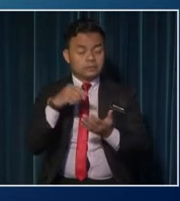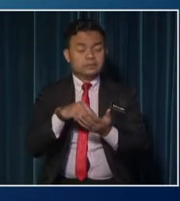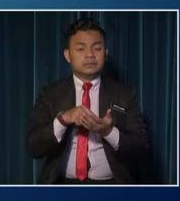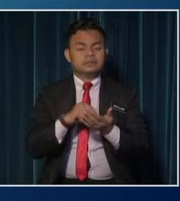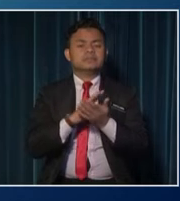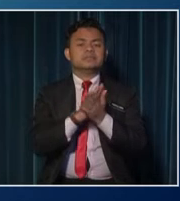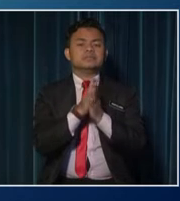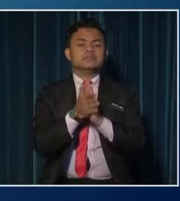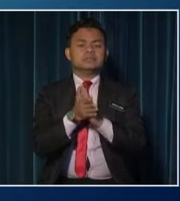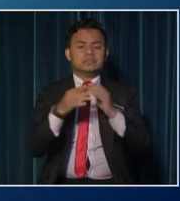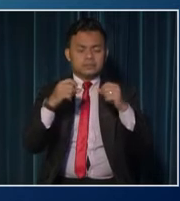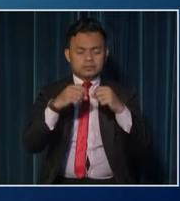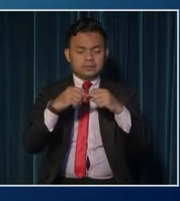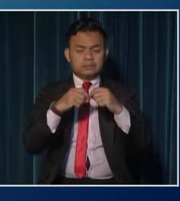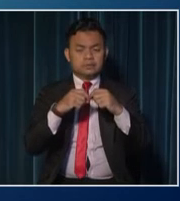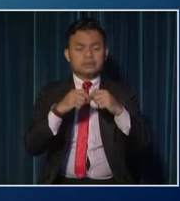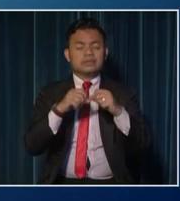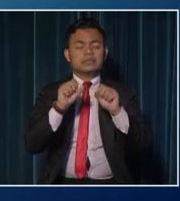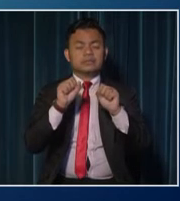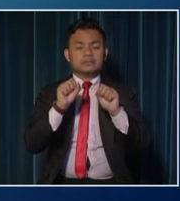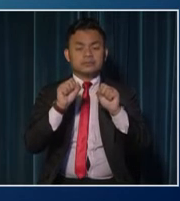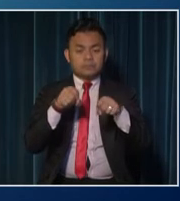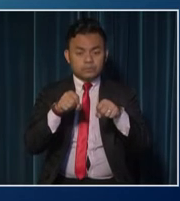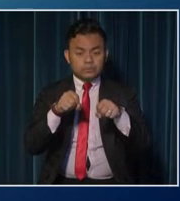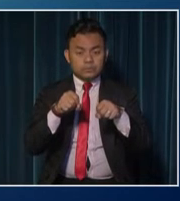current can flow in the circuit.